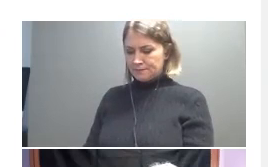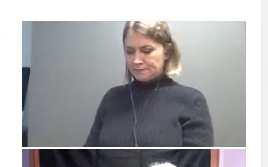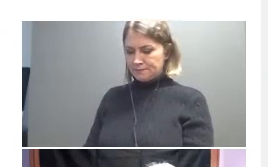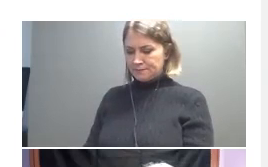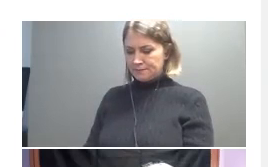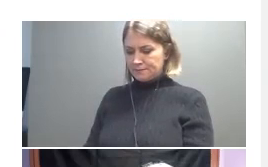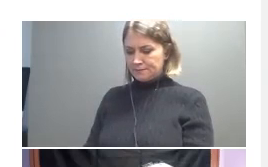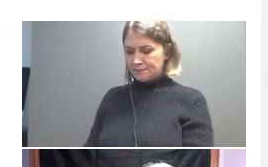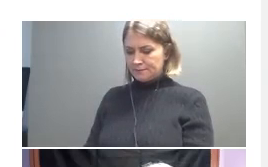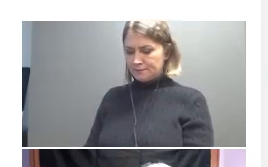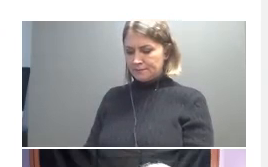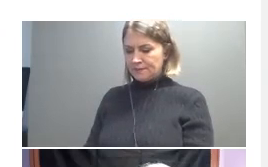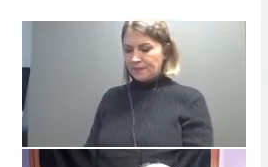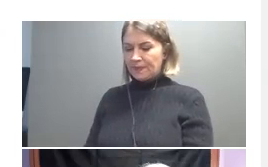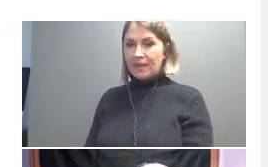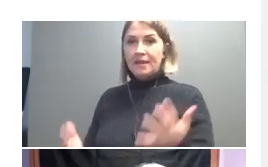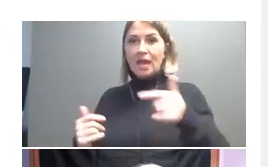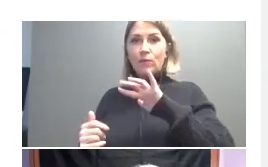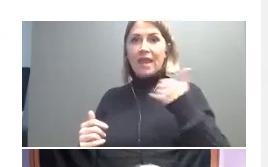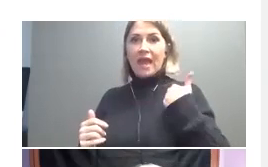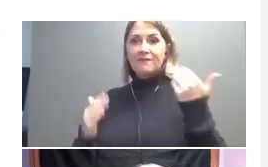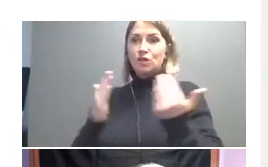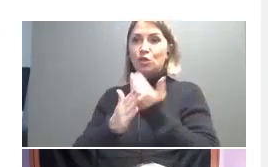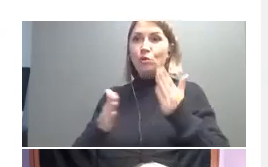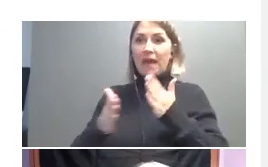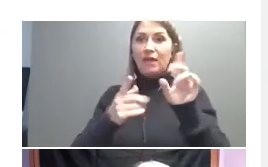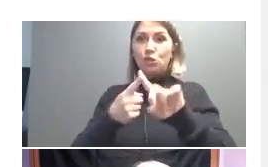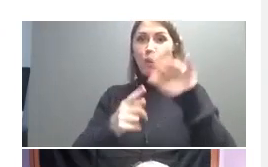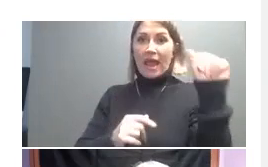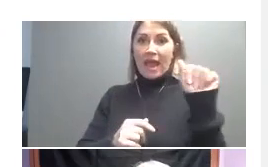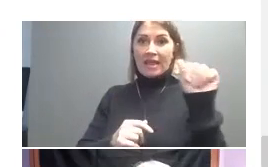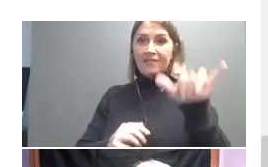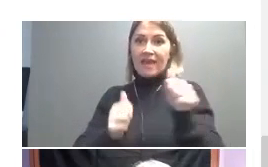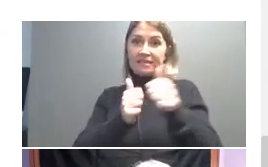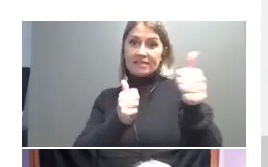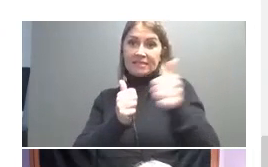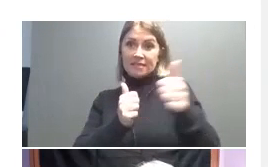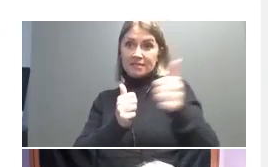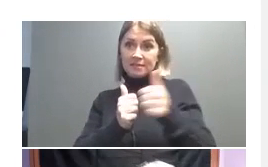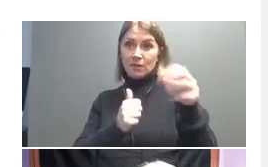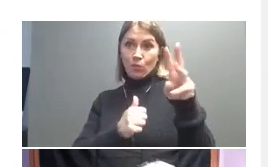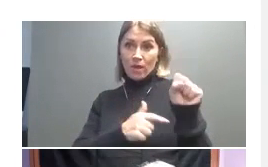this new path to A, now that particular distance was